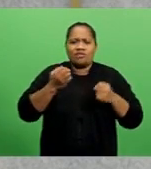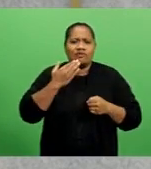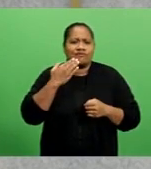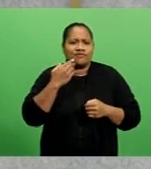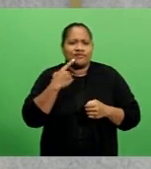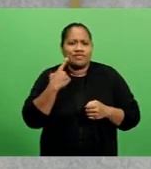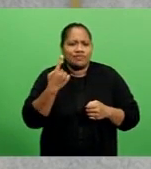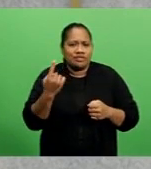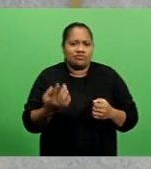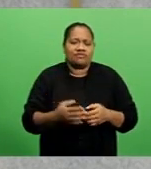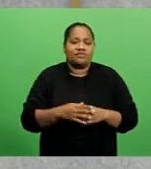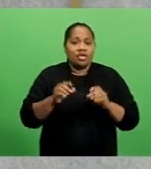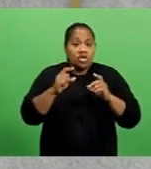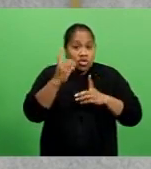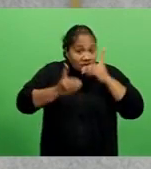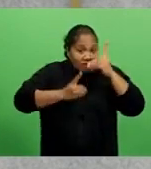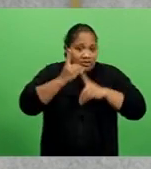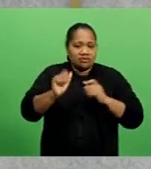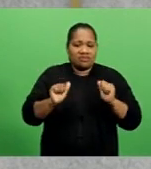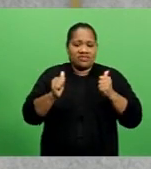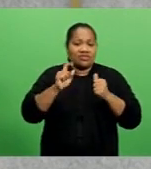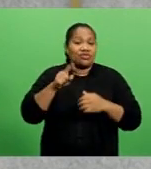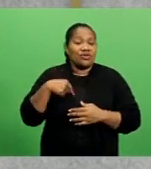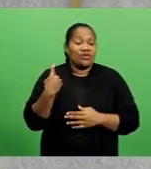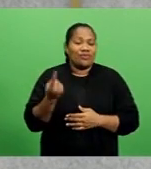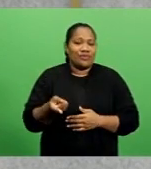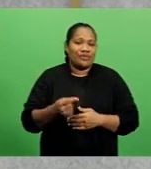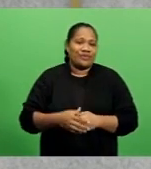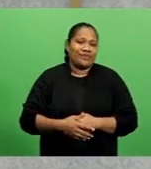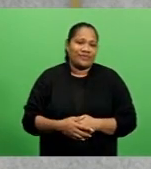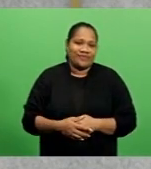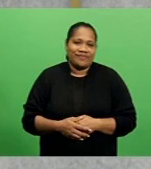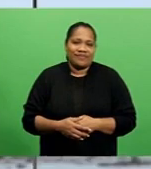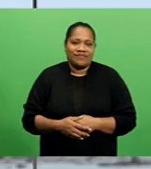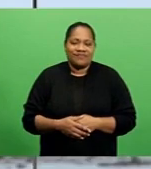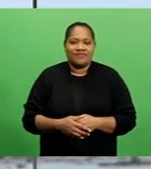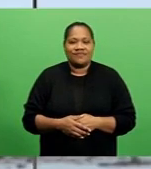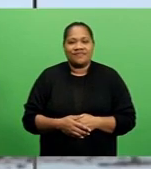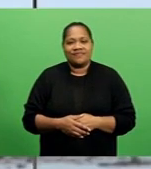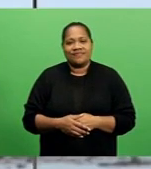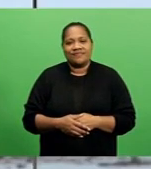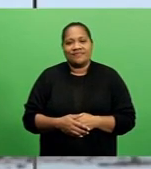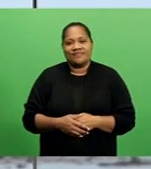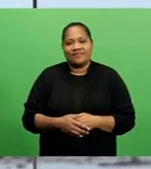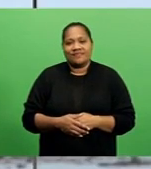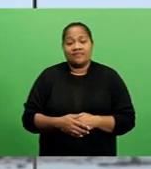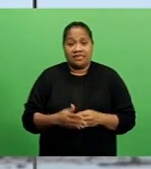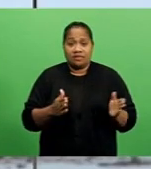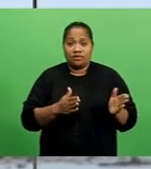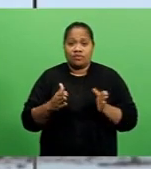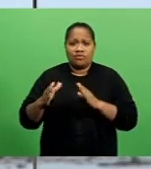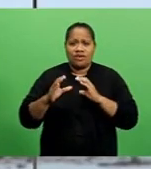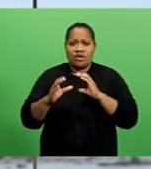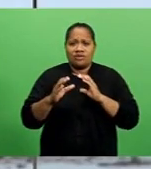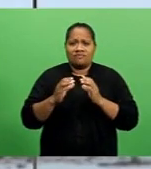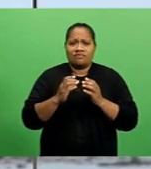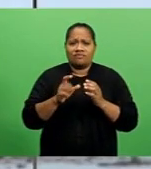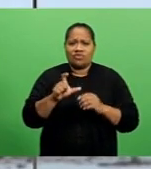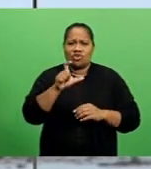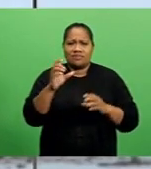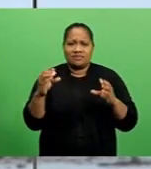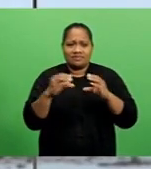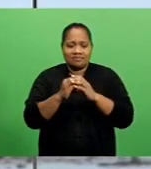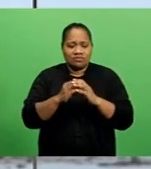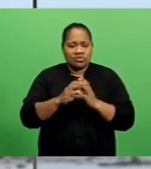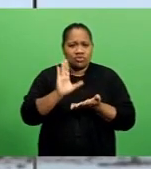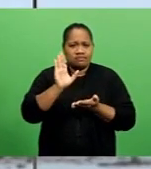convention will end tomorrow. Philippa Naikaso, FBC News. The move by commercial banks to reduce interest rates has